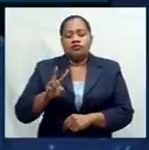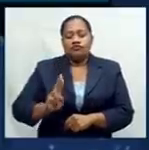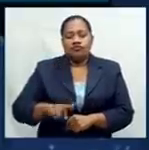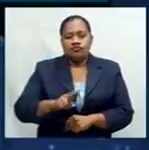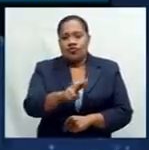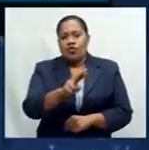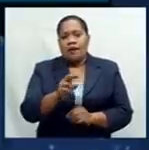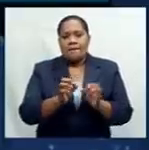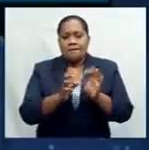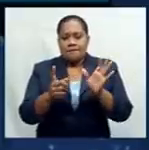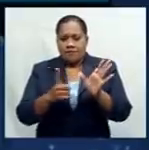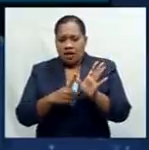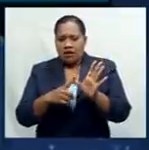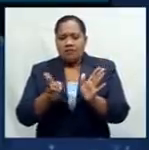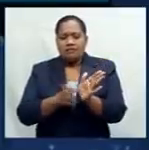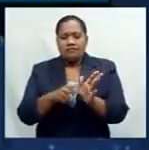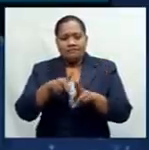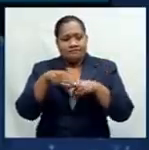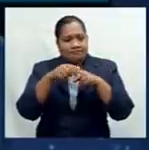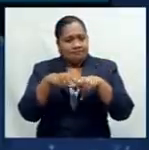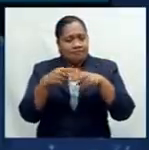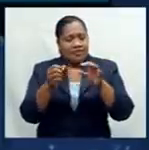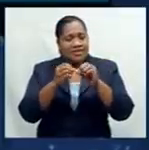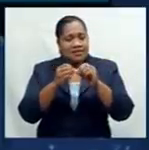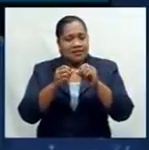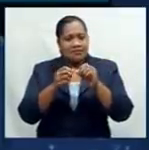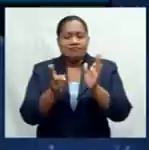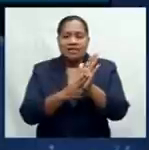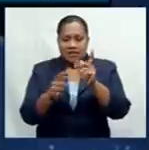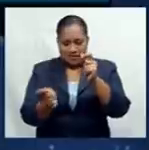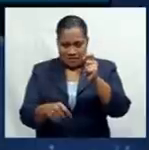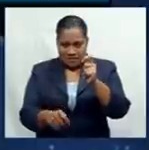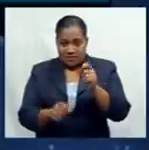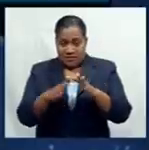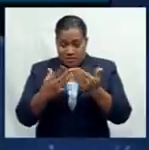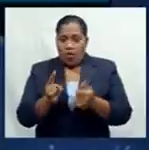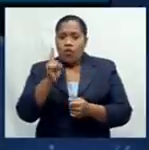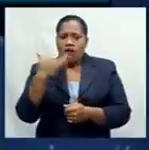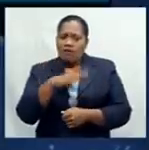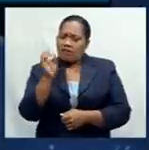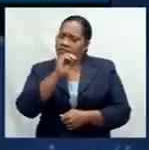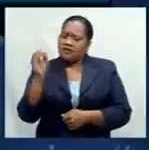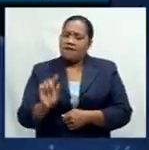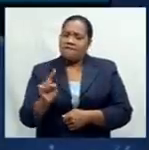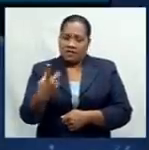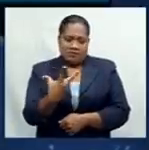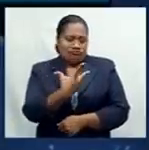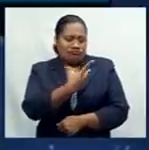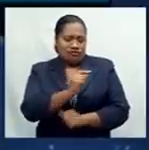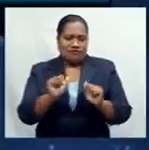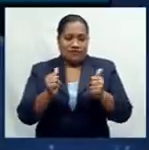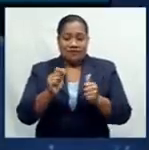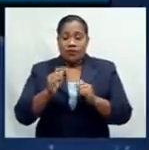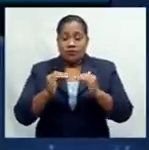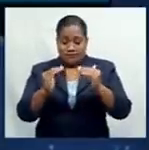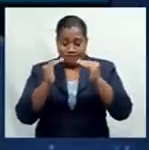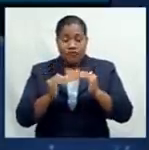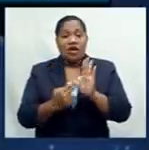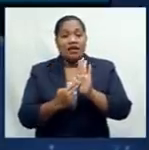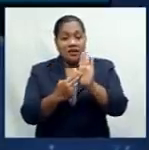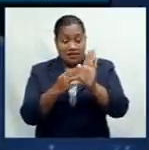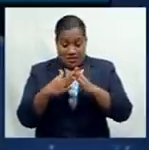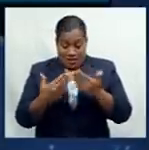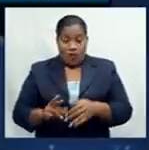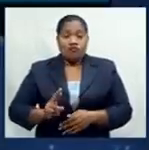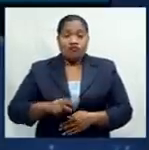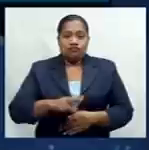Ba, Nadronga and Naitasiri, which are now 100% first jabbed. Next is Nadi. Rewa now